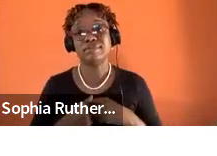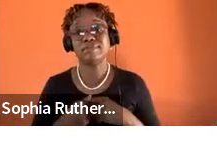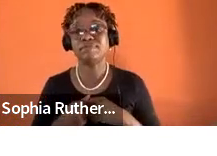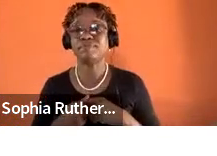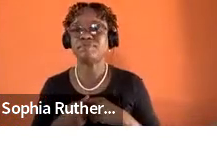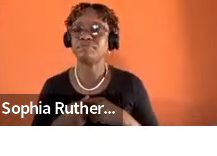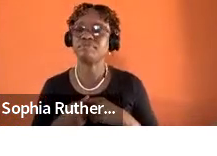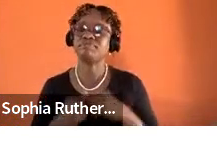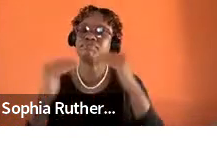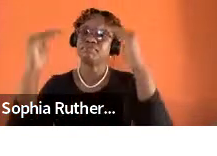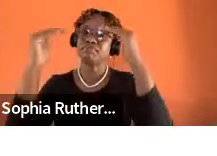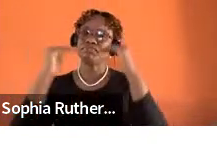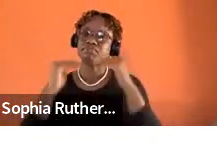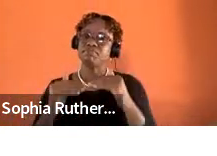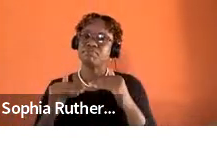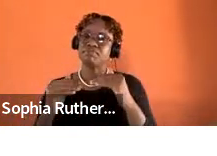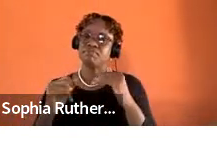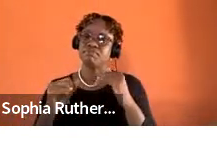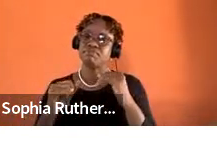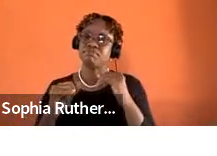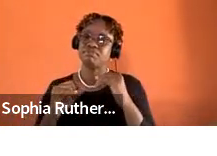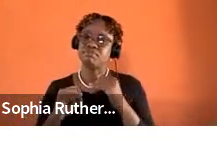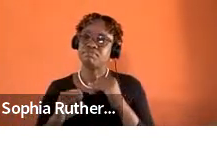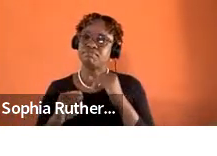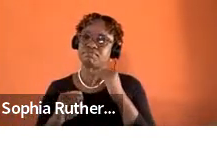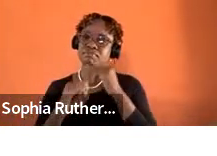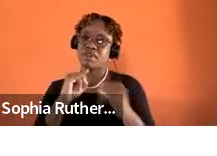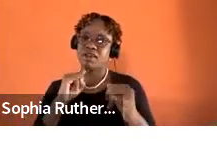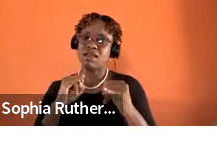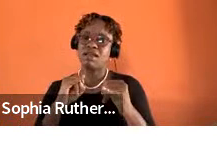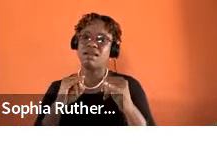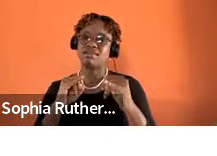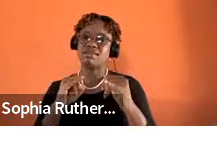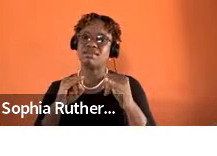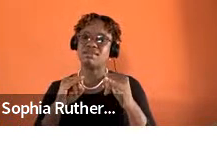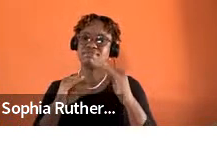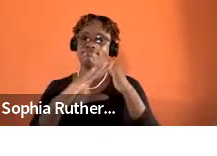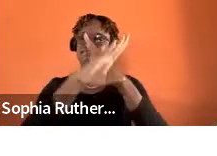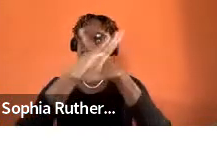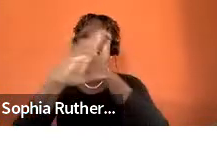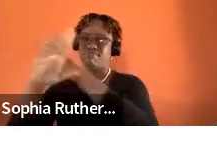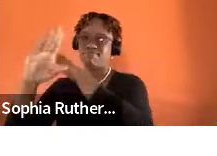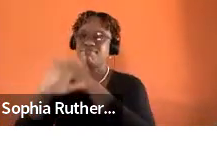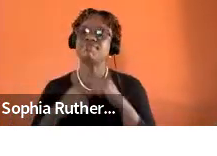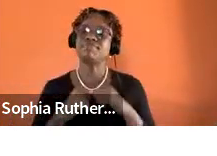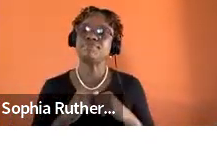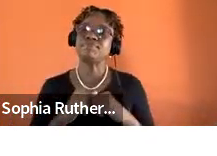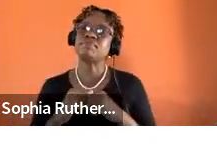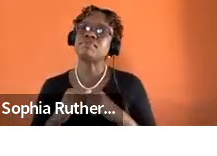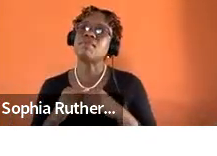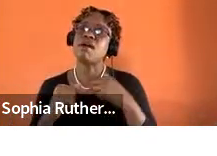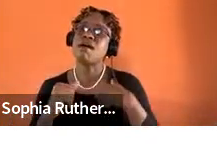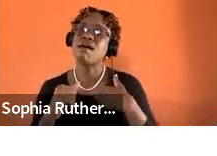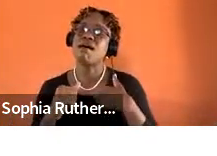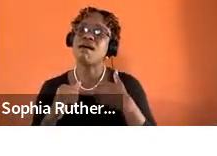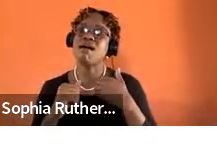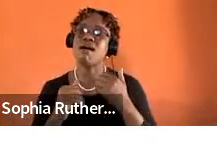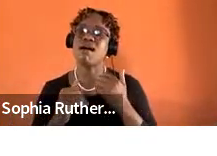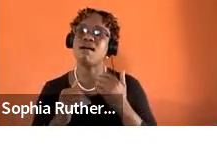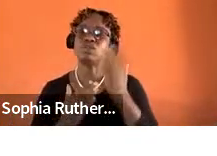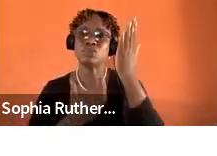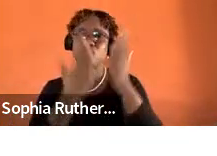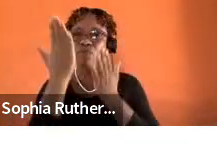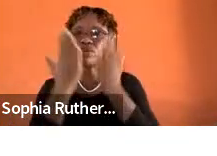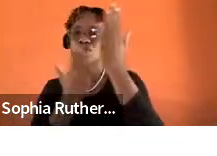So coming to the last set of barriers, there were many services lacking at healthcare